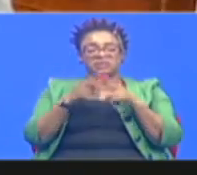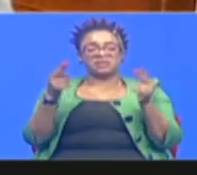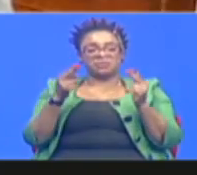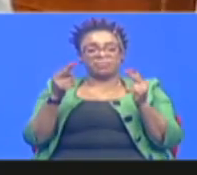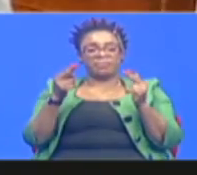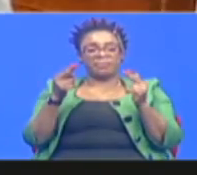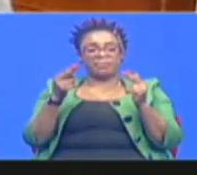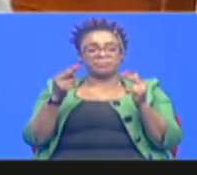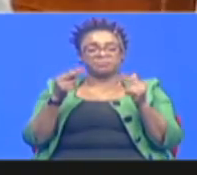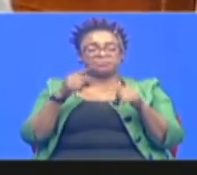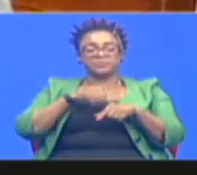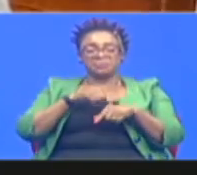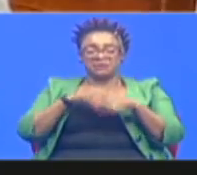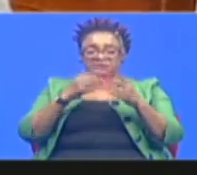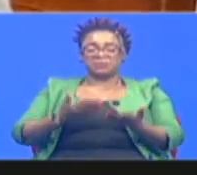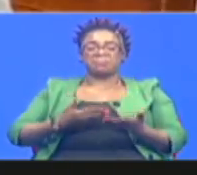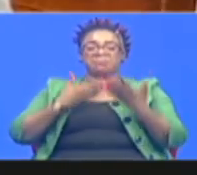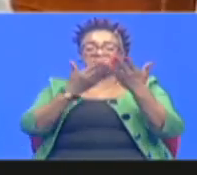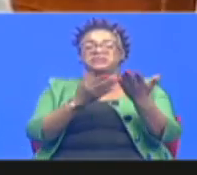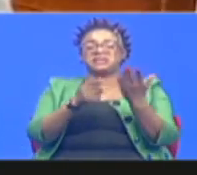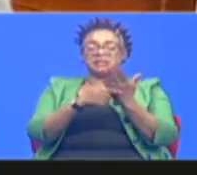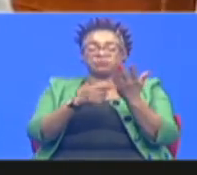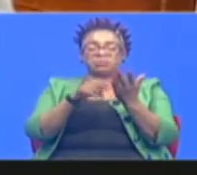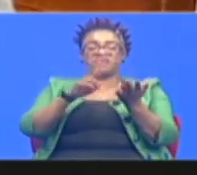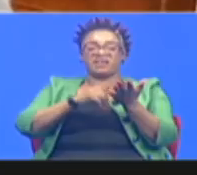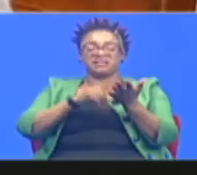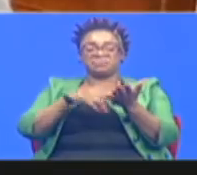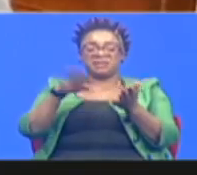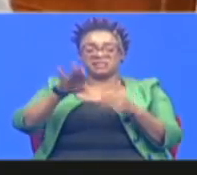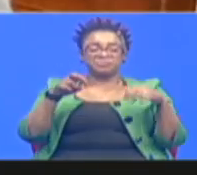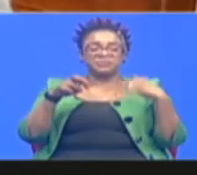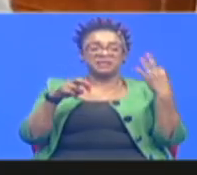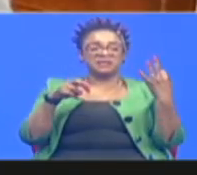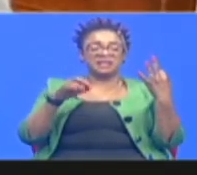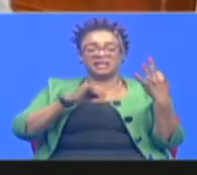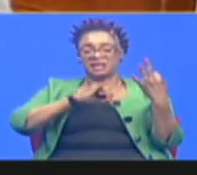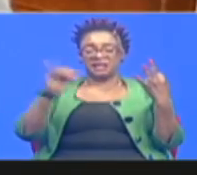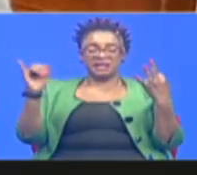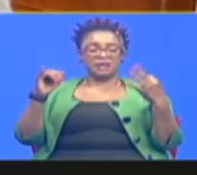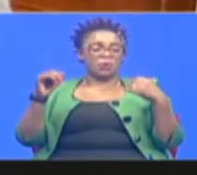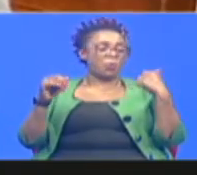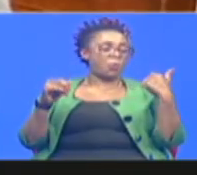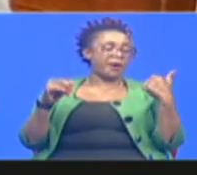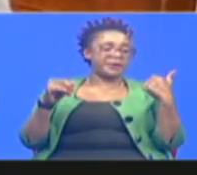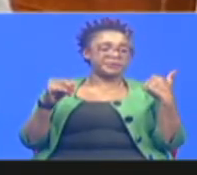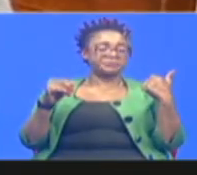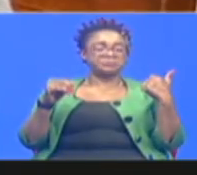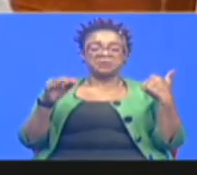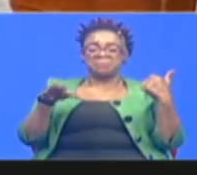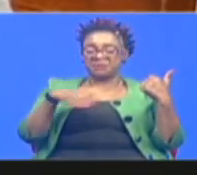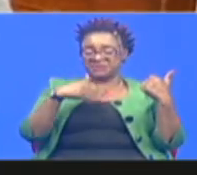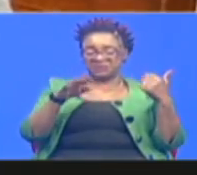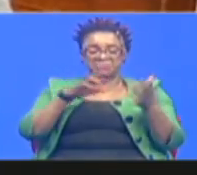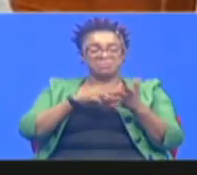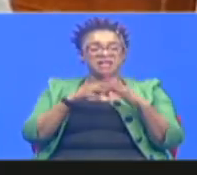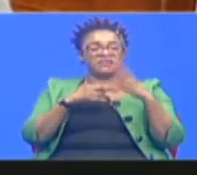I submitted the names to be vetted by the assembly, so three cleared plus one that was pending, that made four. Mm-hmm. We